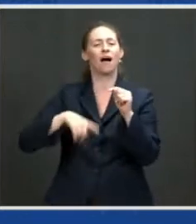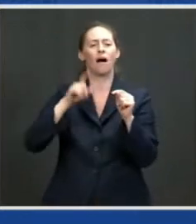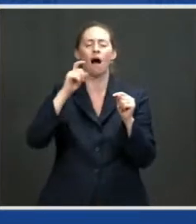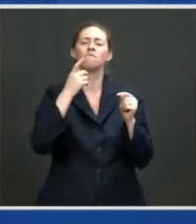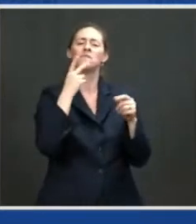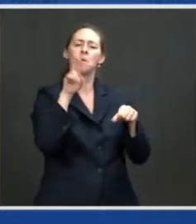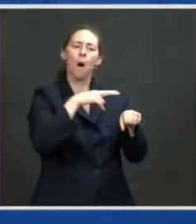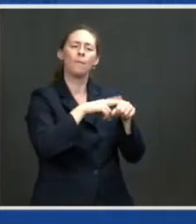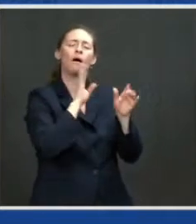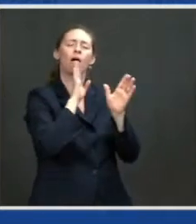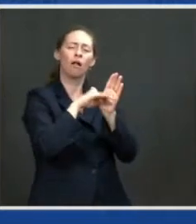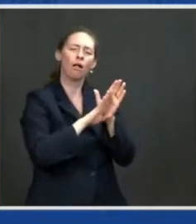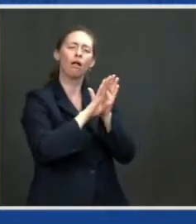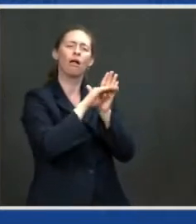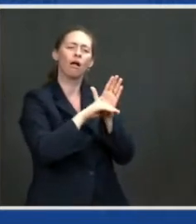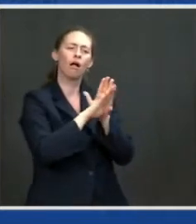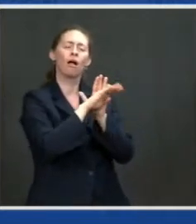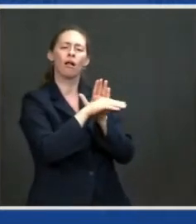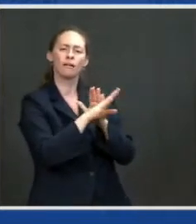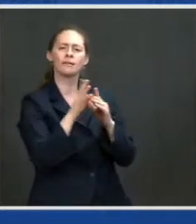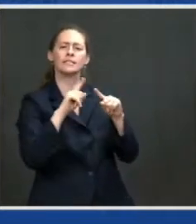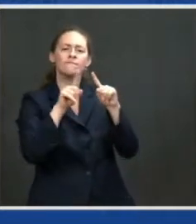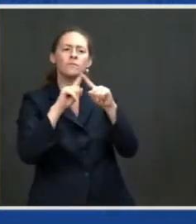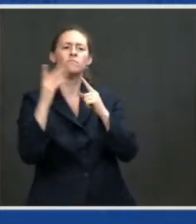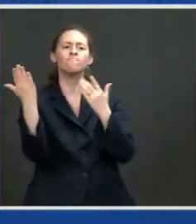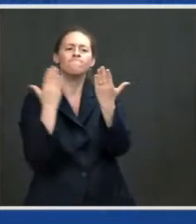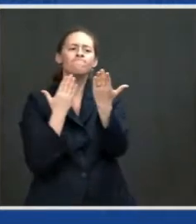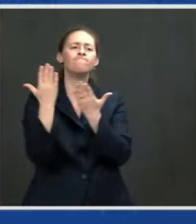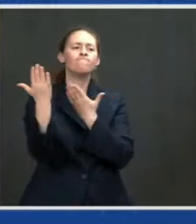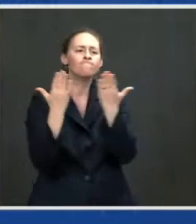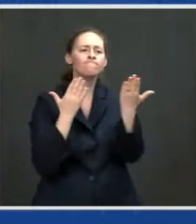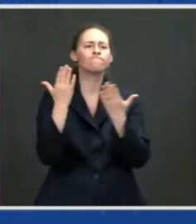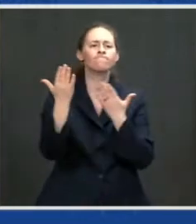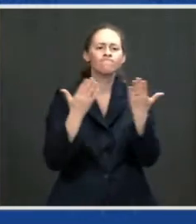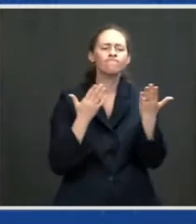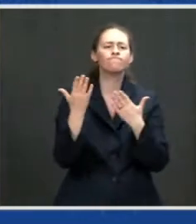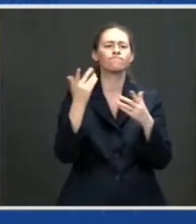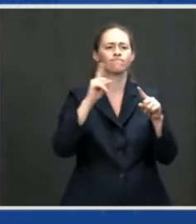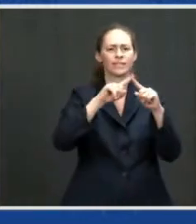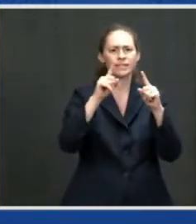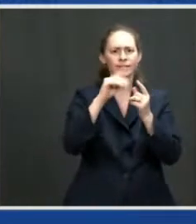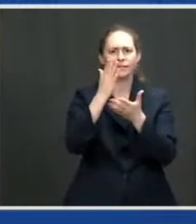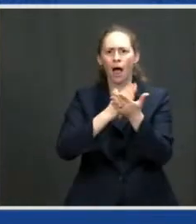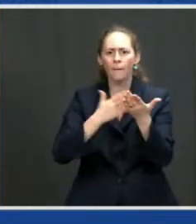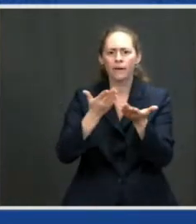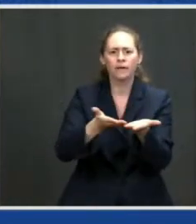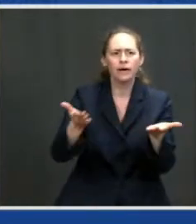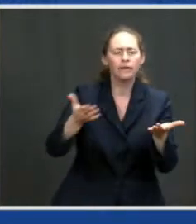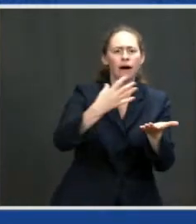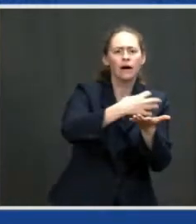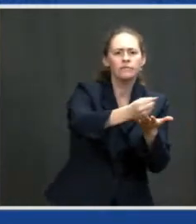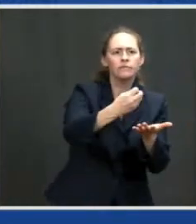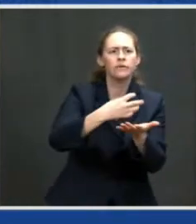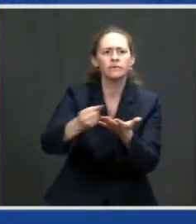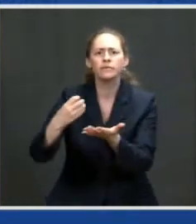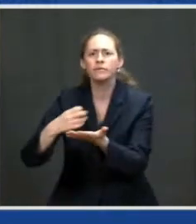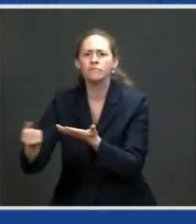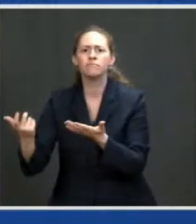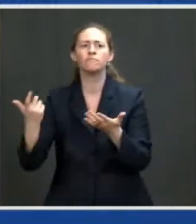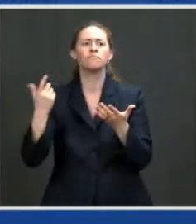reports. There's going to be supply chain issues, price distortions on the way back to a stable and steady